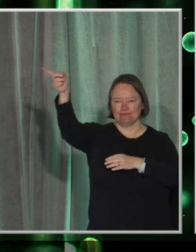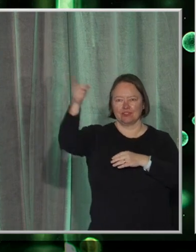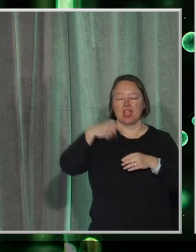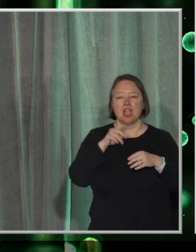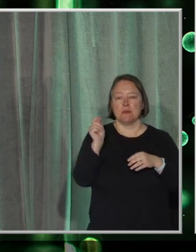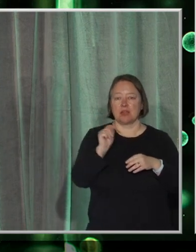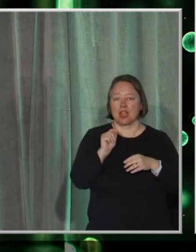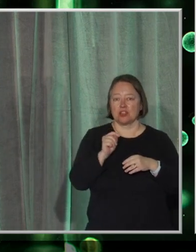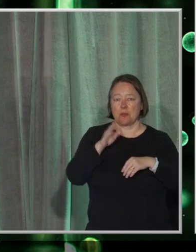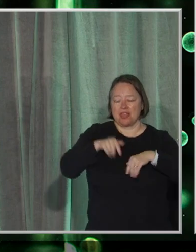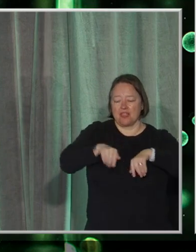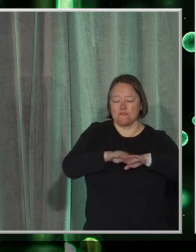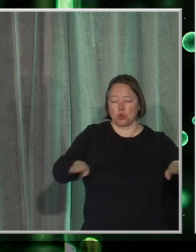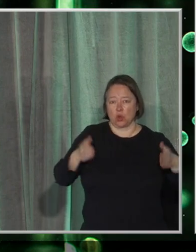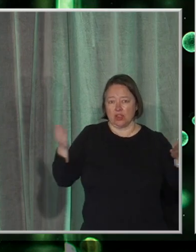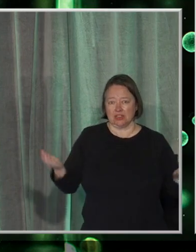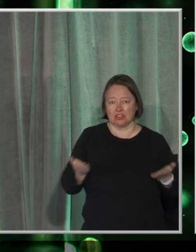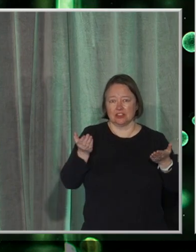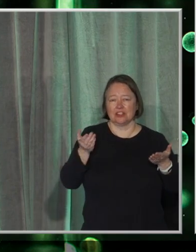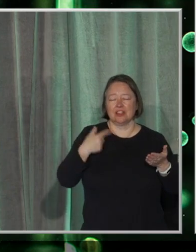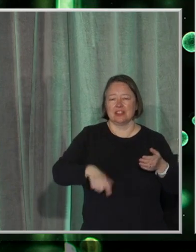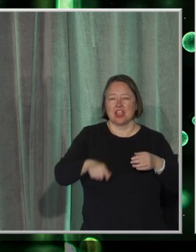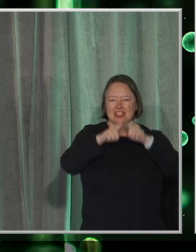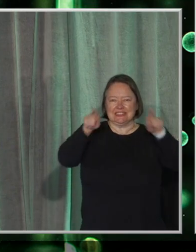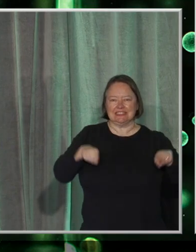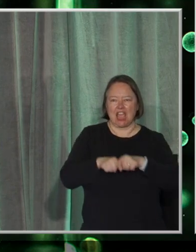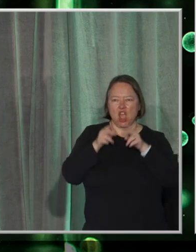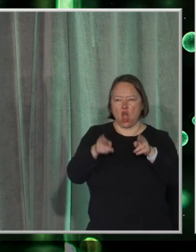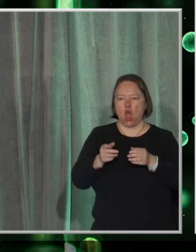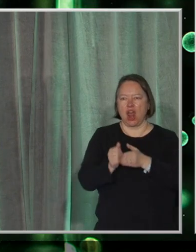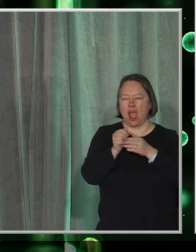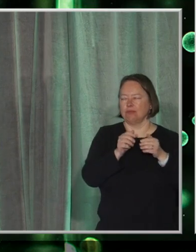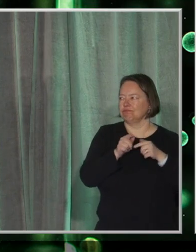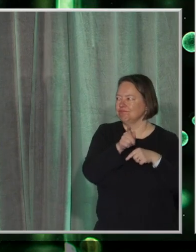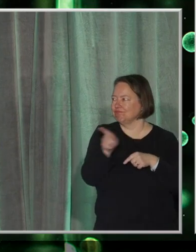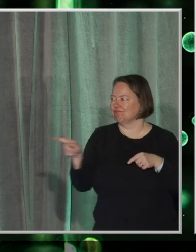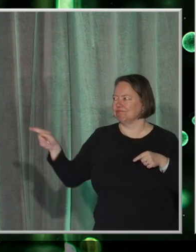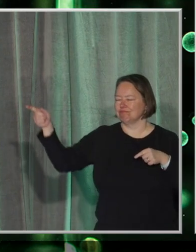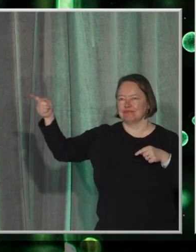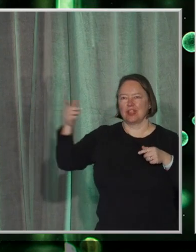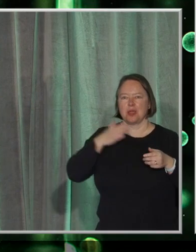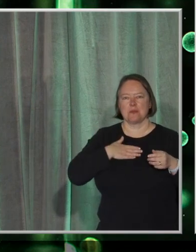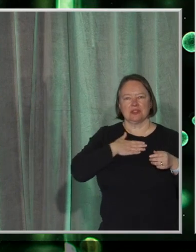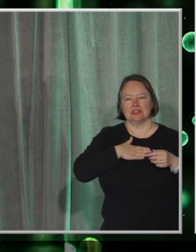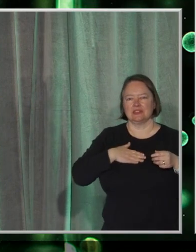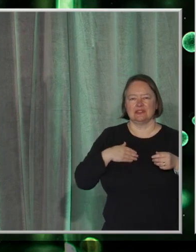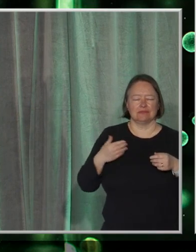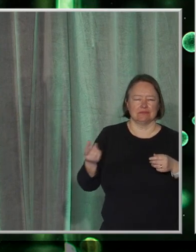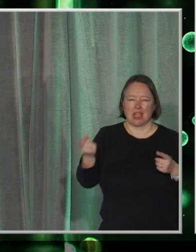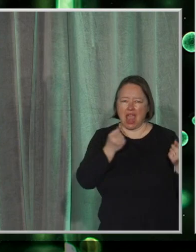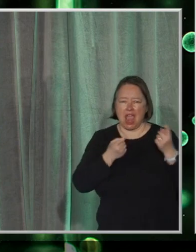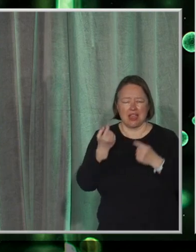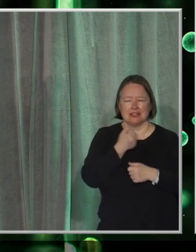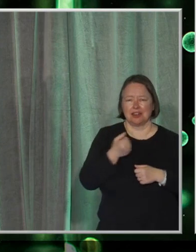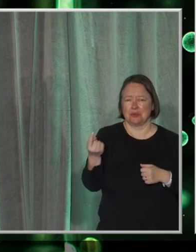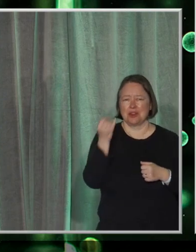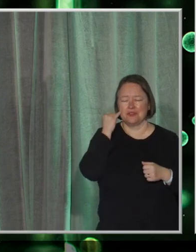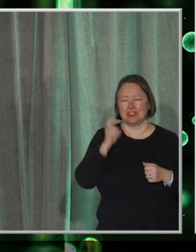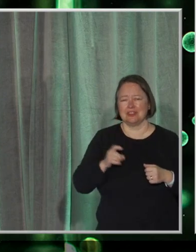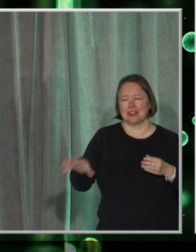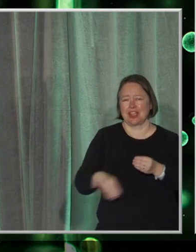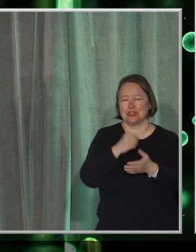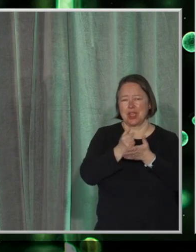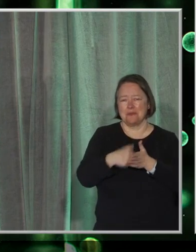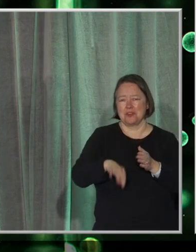restrooms located on this floor. There are signs in the hallway to help guide you. Please don't hesitate to ask one of us if you need